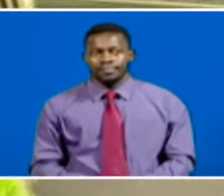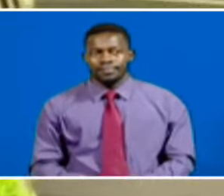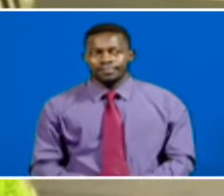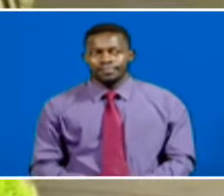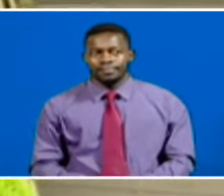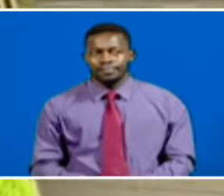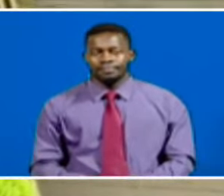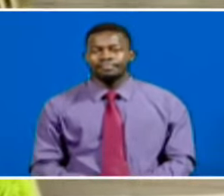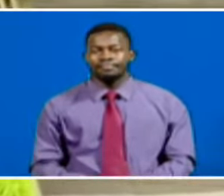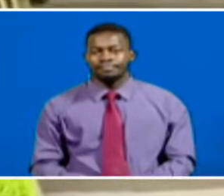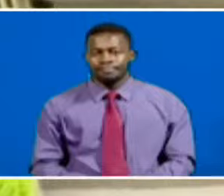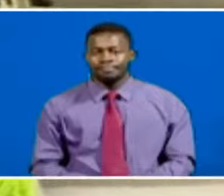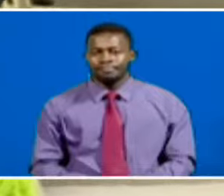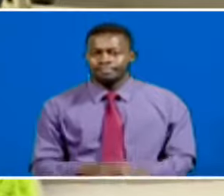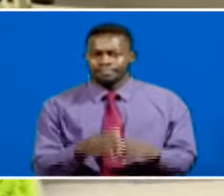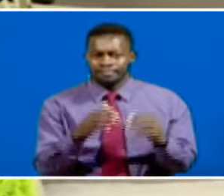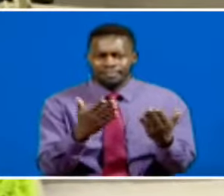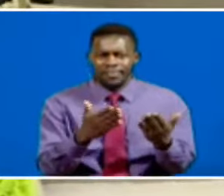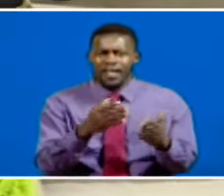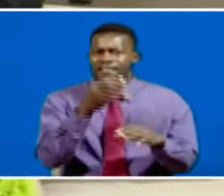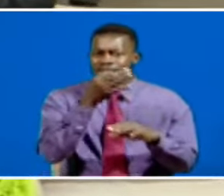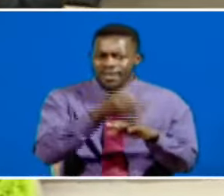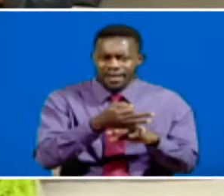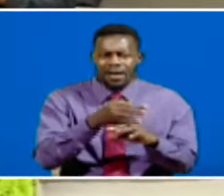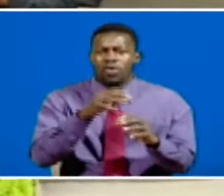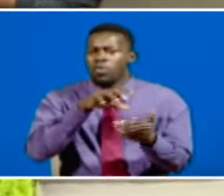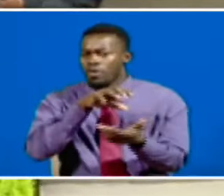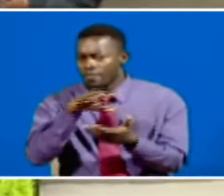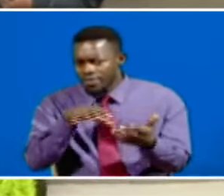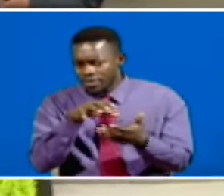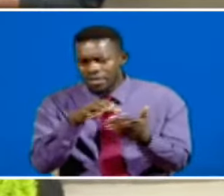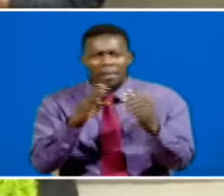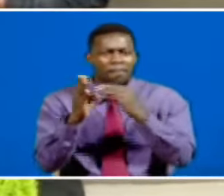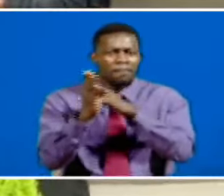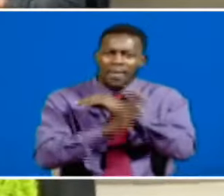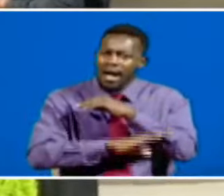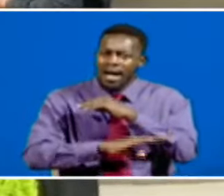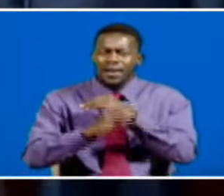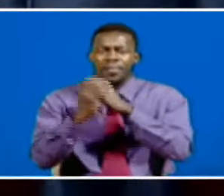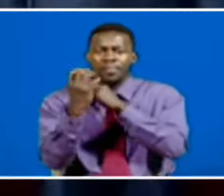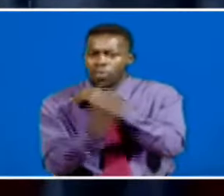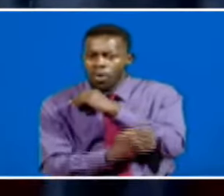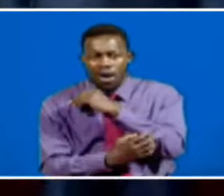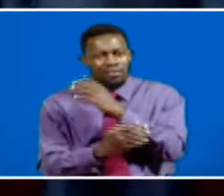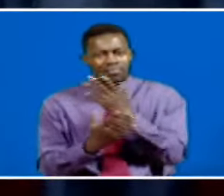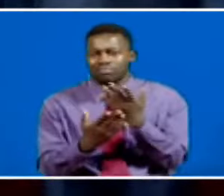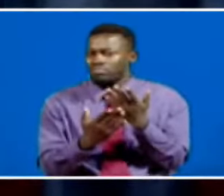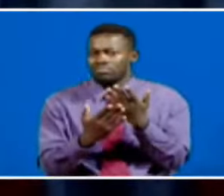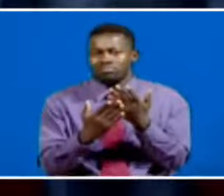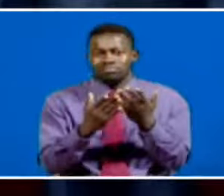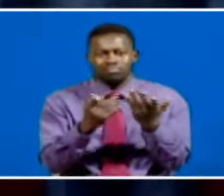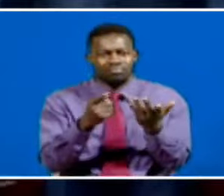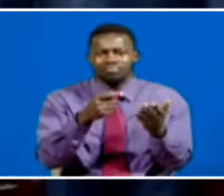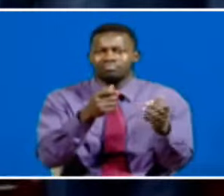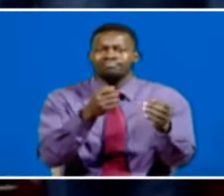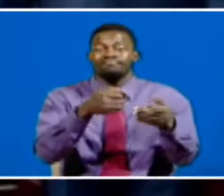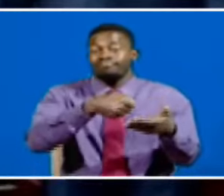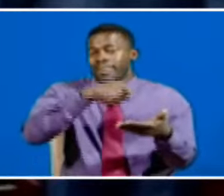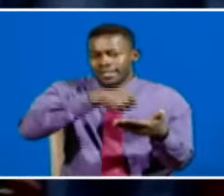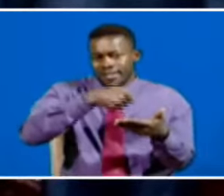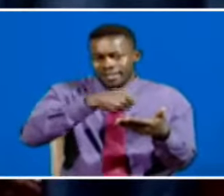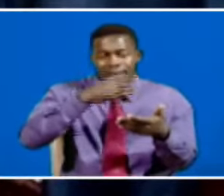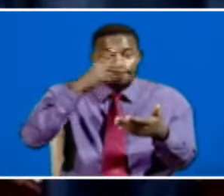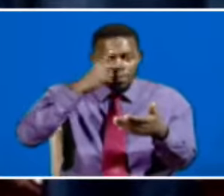Structurally deficient, lofty, and confused. These are the words that have been used by analysts to describe the budget